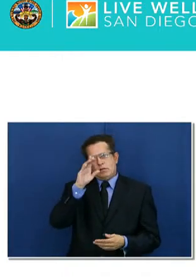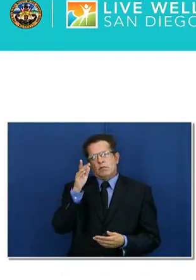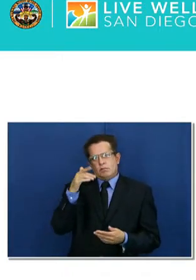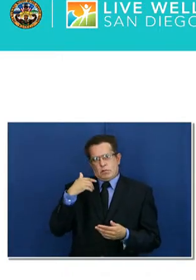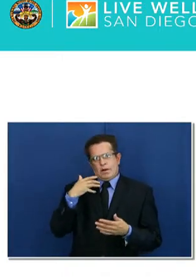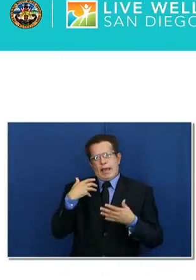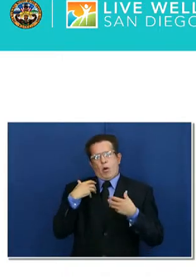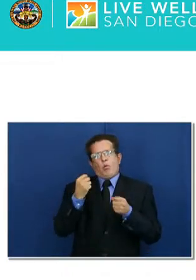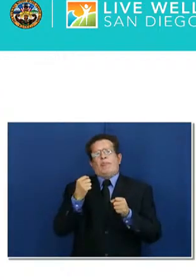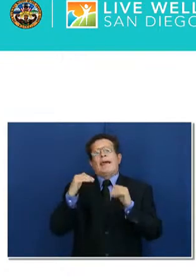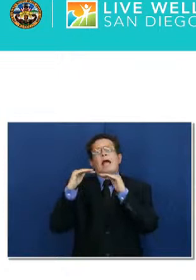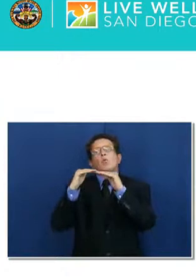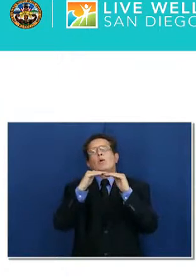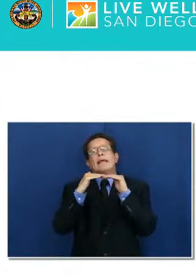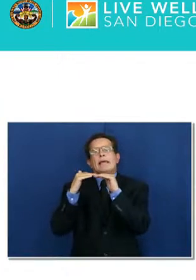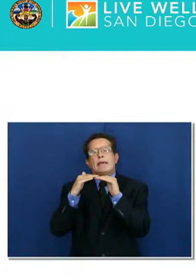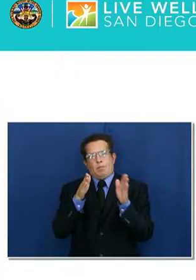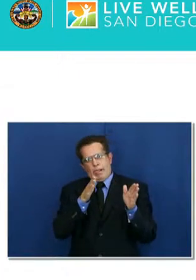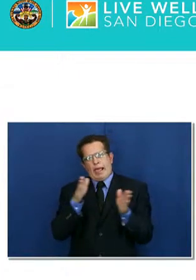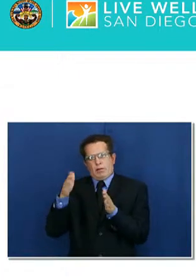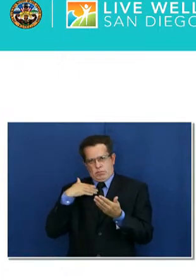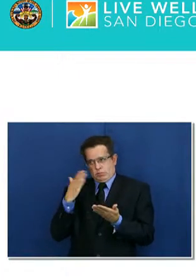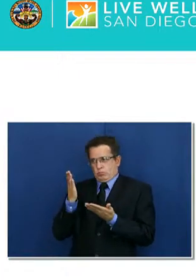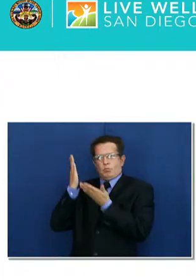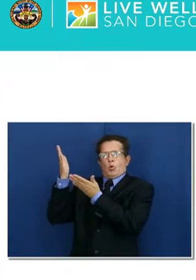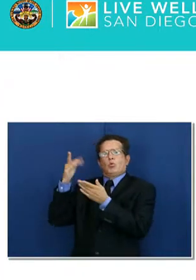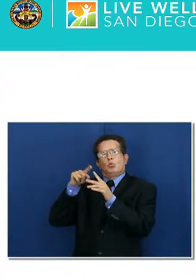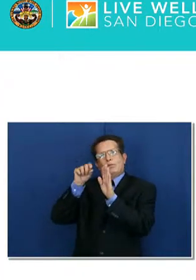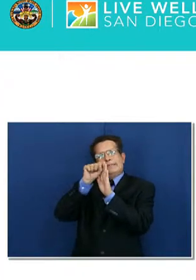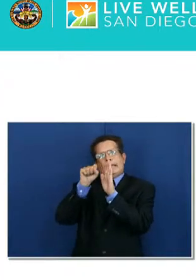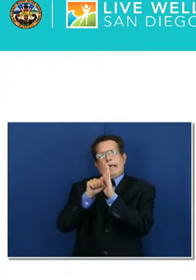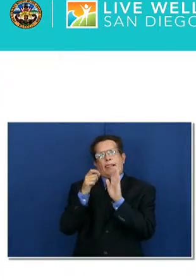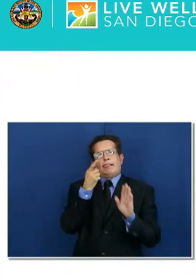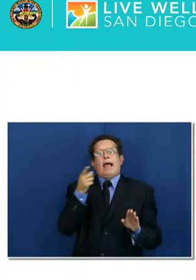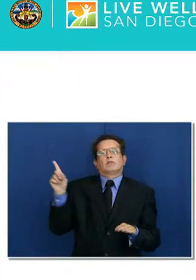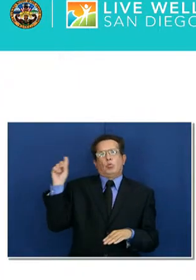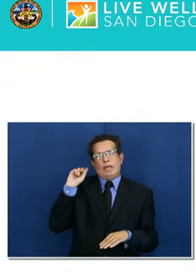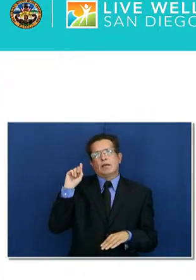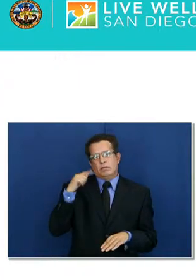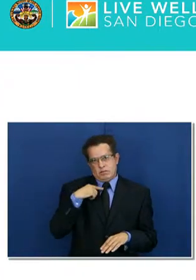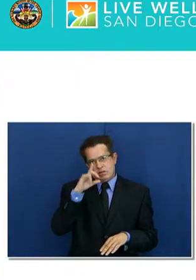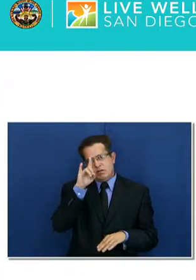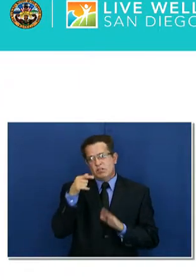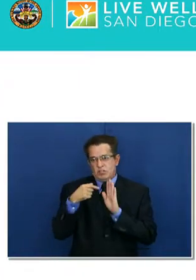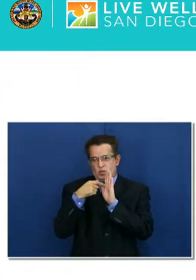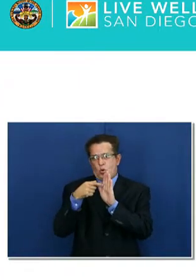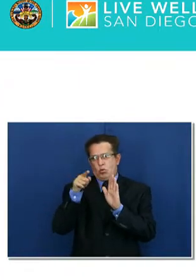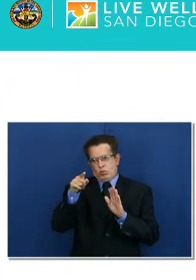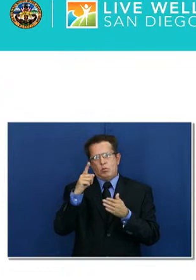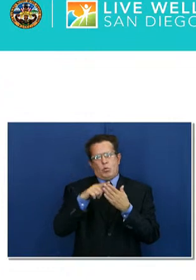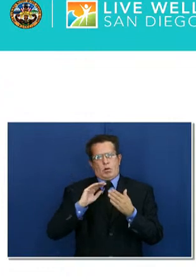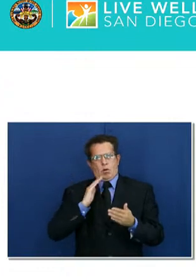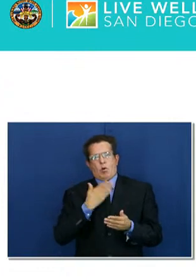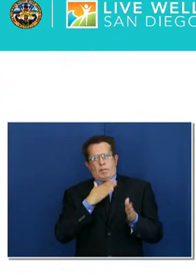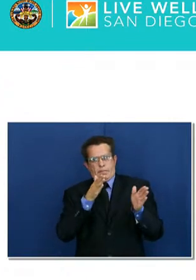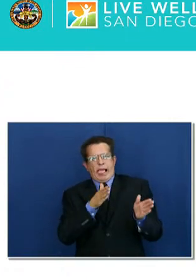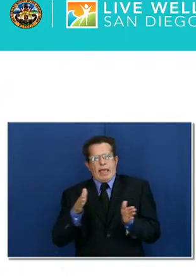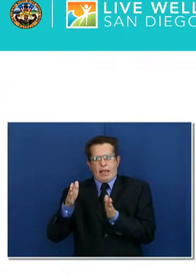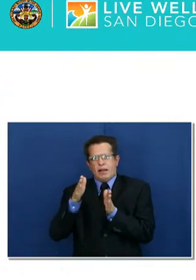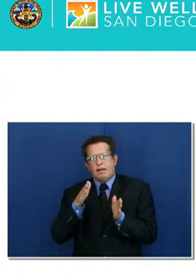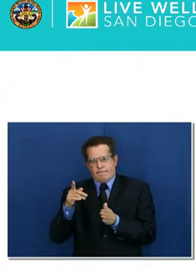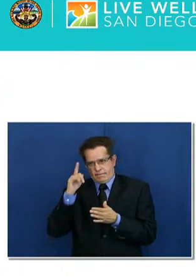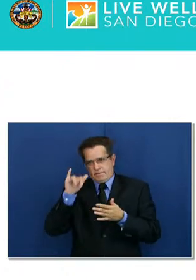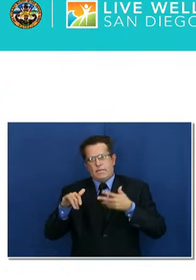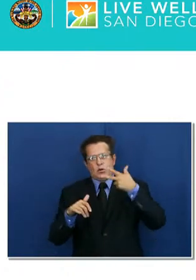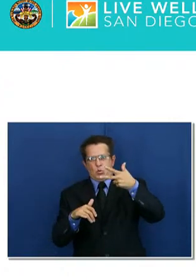its health equity investment plan to the state last week. We documented current and ongoing activities across